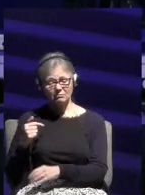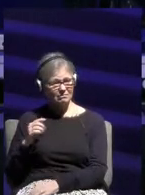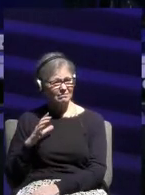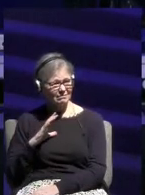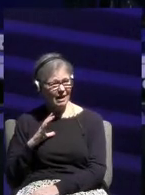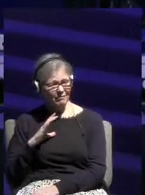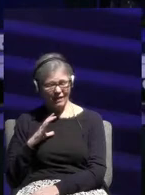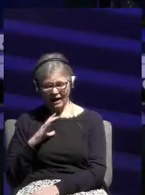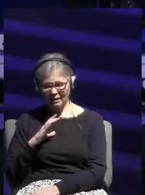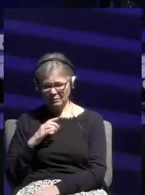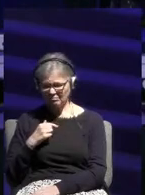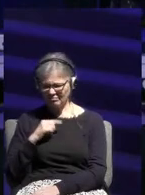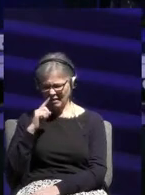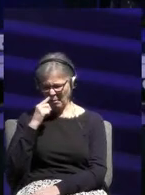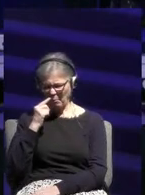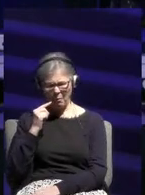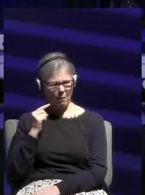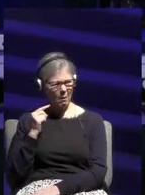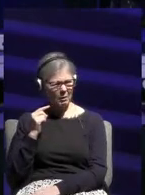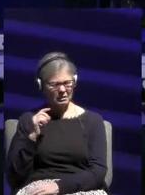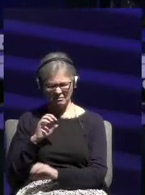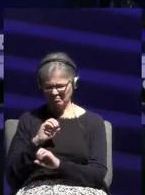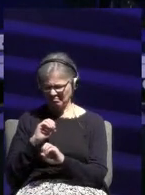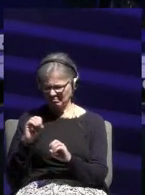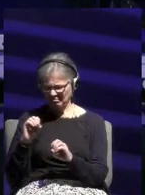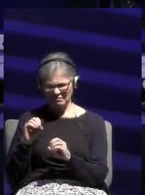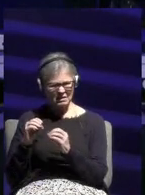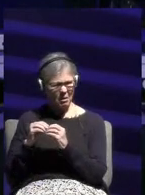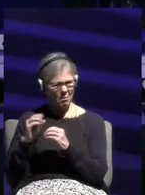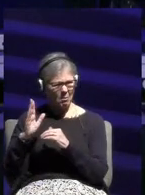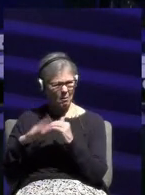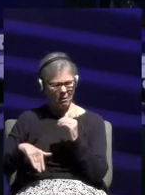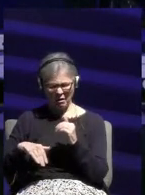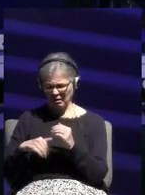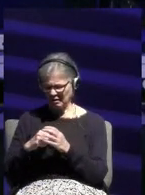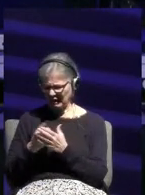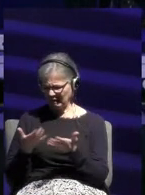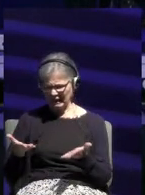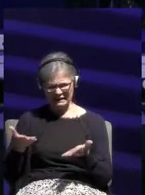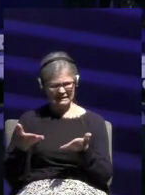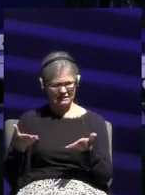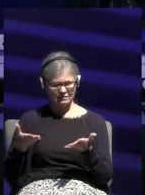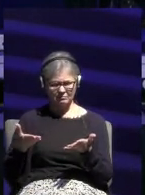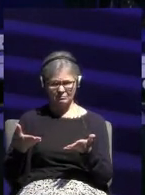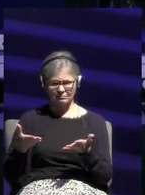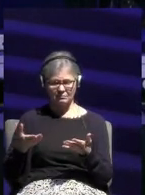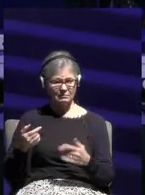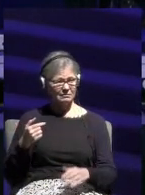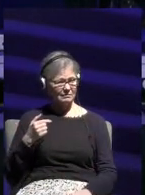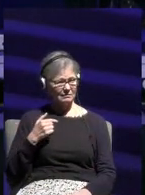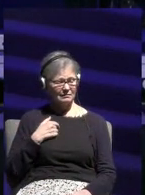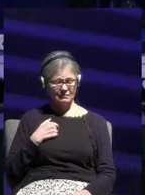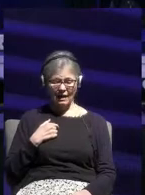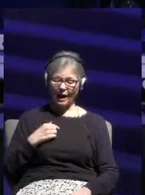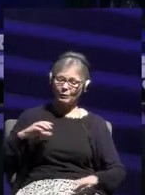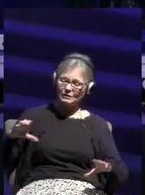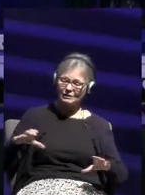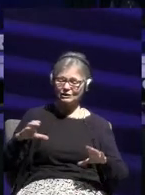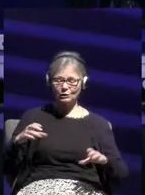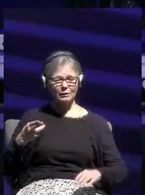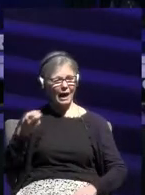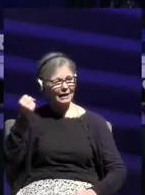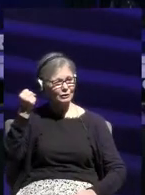wow, is this it? Is there no more to life than this? I mean, I was running full speed through high school